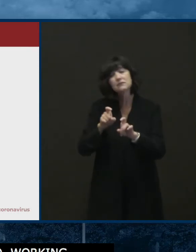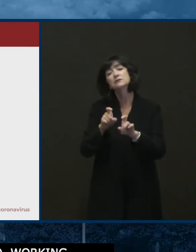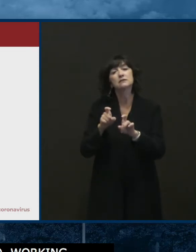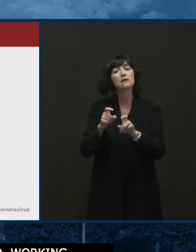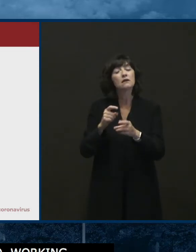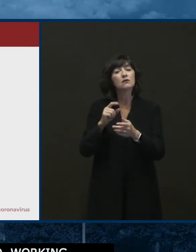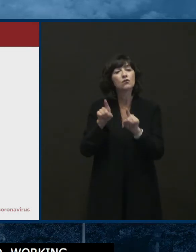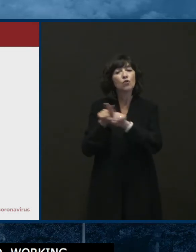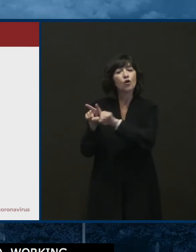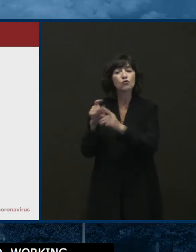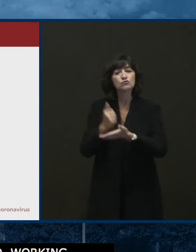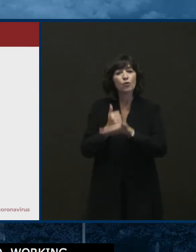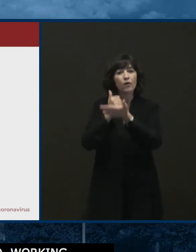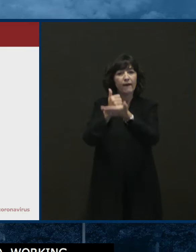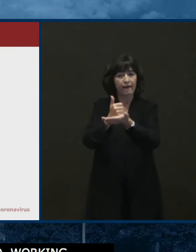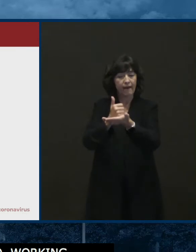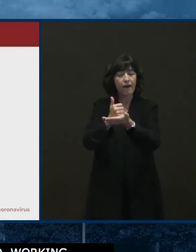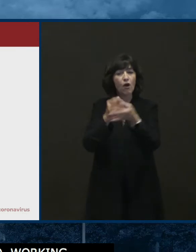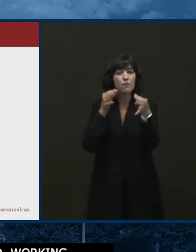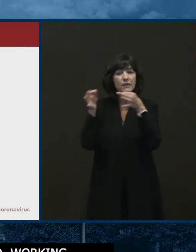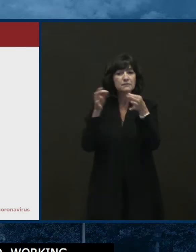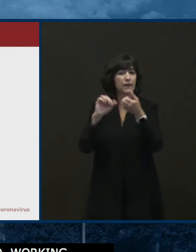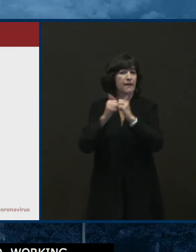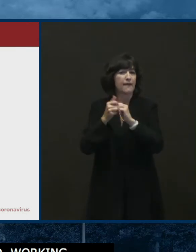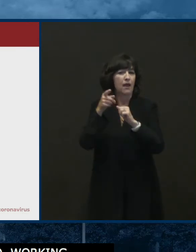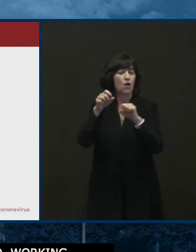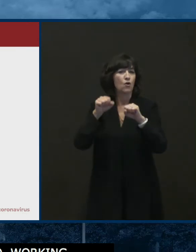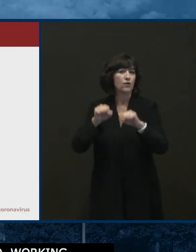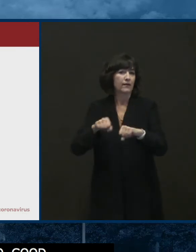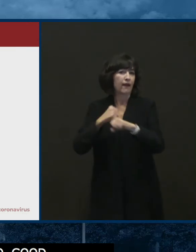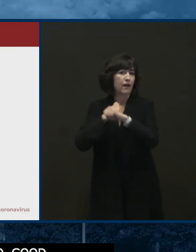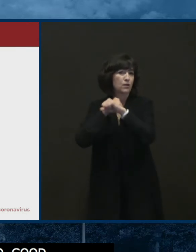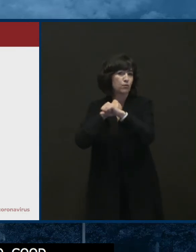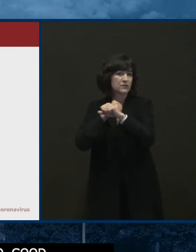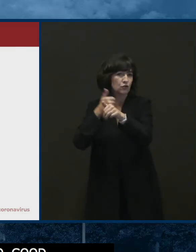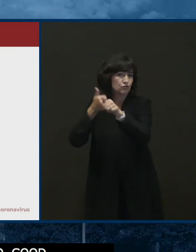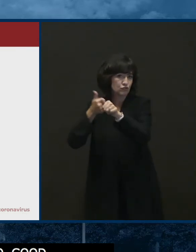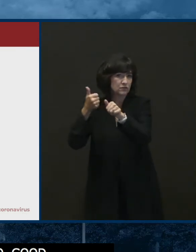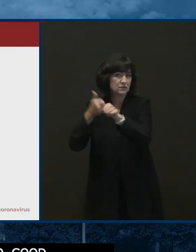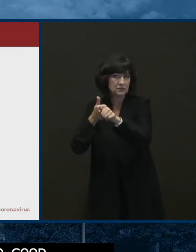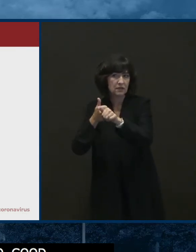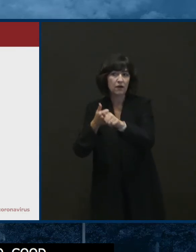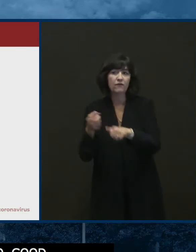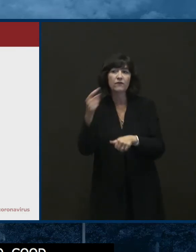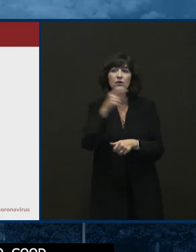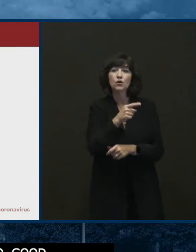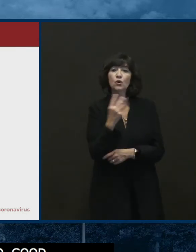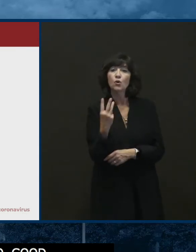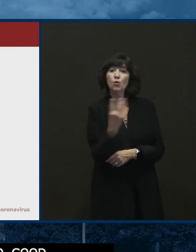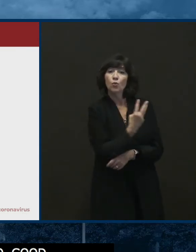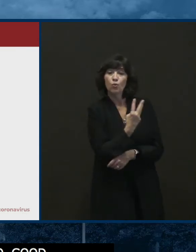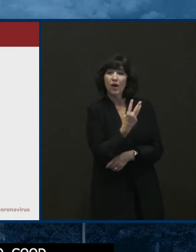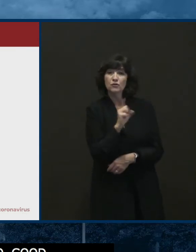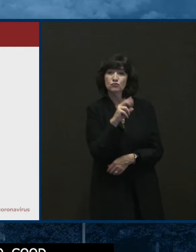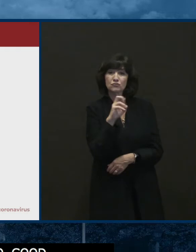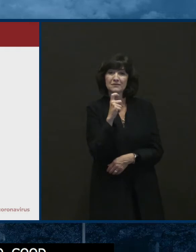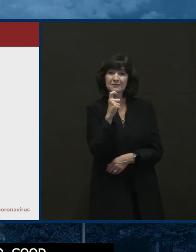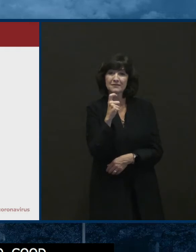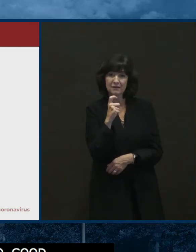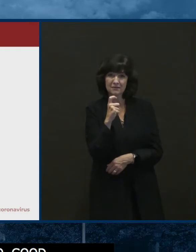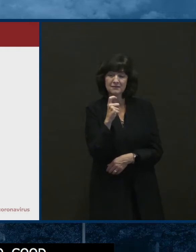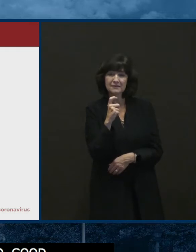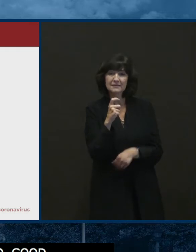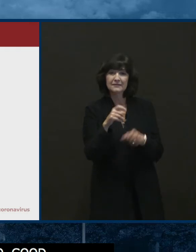messaging. Western Sussex, also, as of this week, we've been seeing a little bit of increase in the